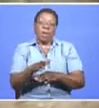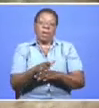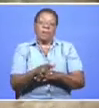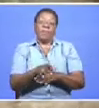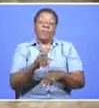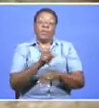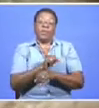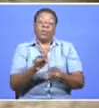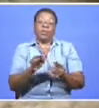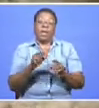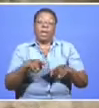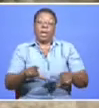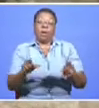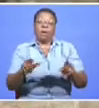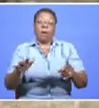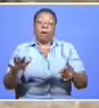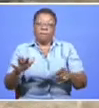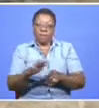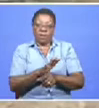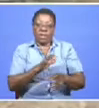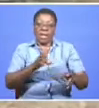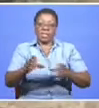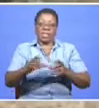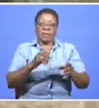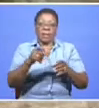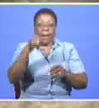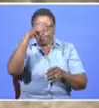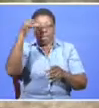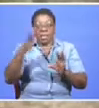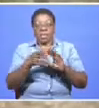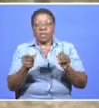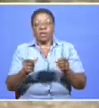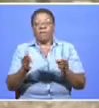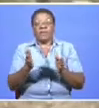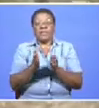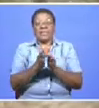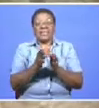exchange because of the sides of the tunnel or the sides of the culvert.